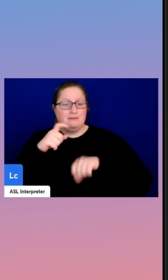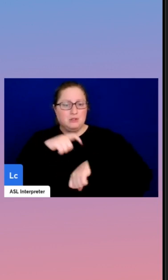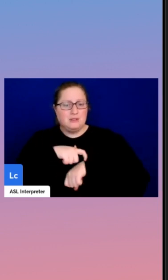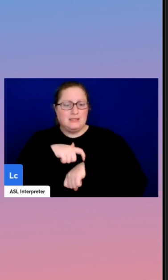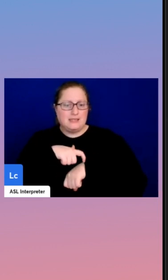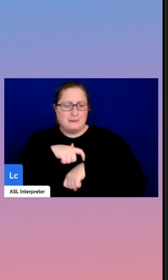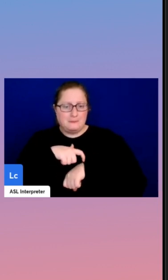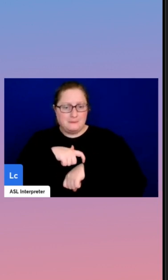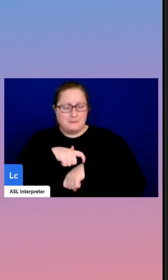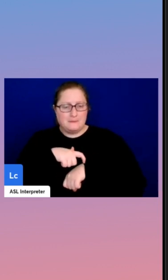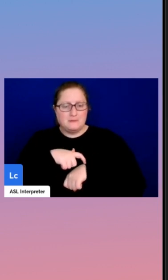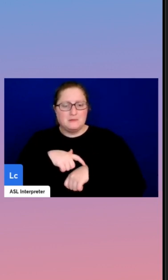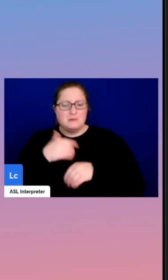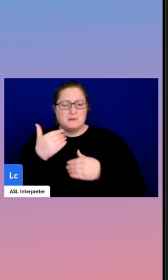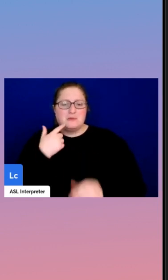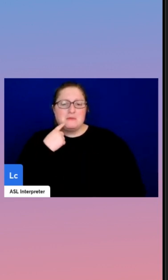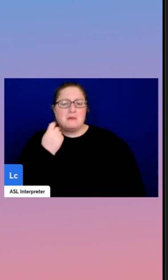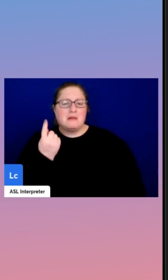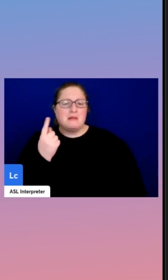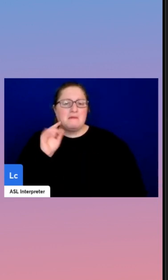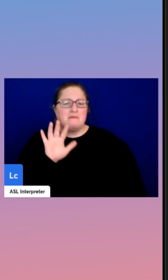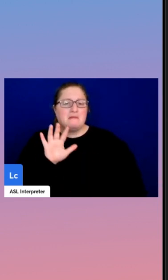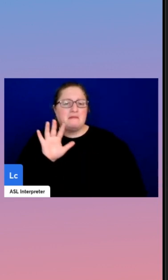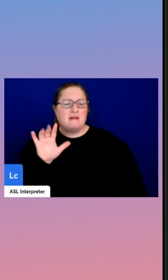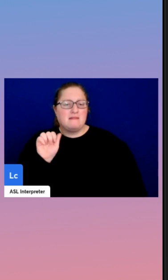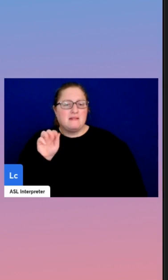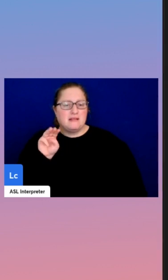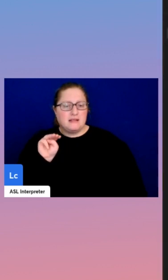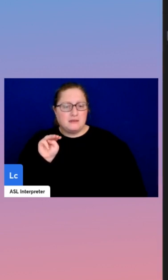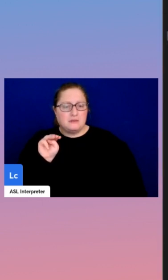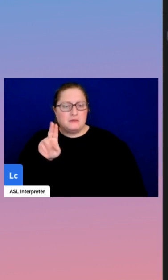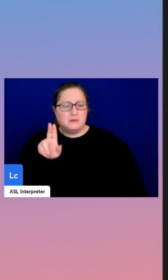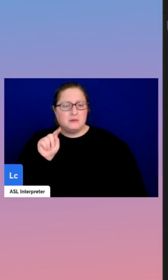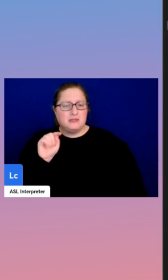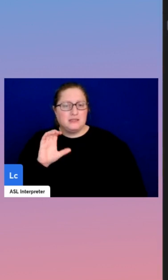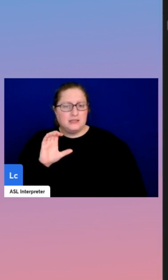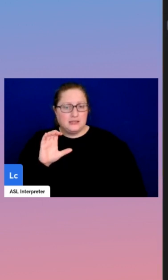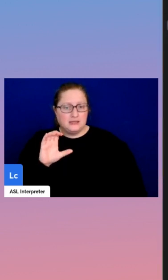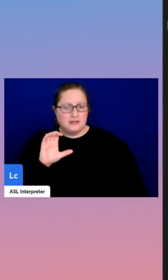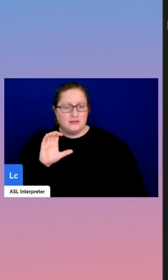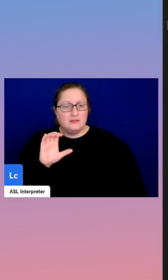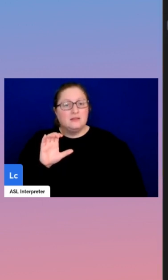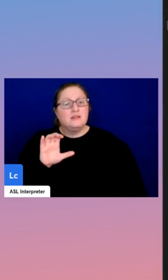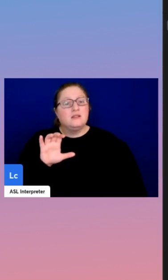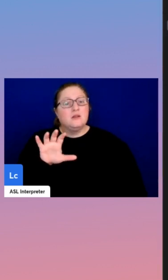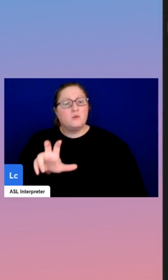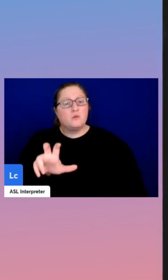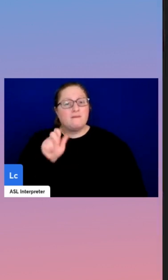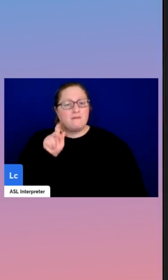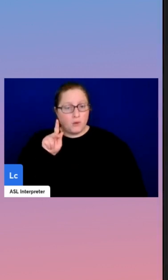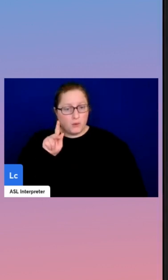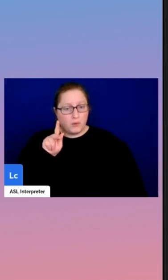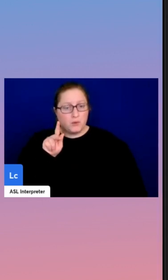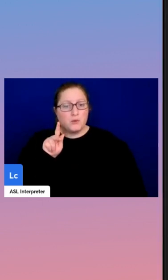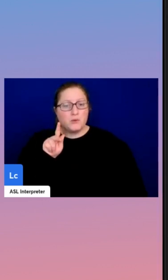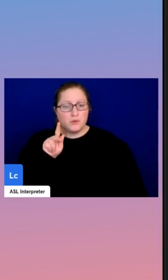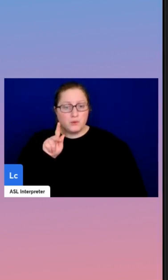here 11:55 AM UTC. Let's revoke the AMI, and you can see here